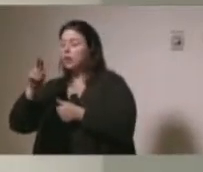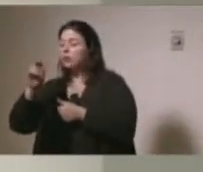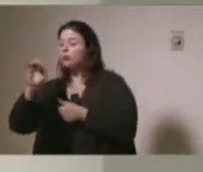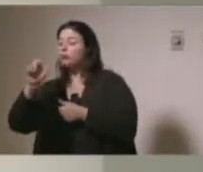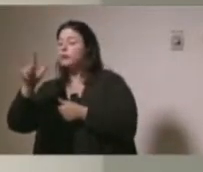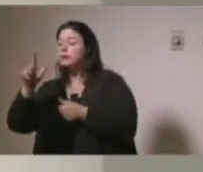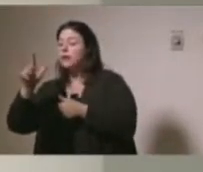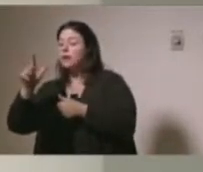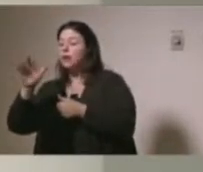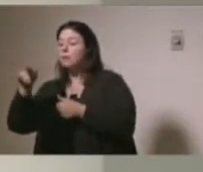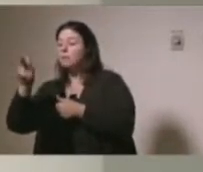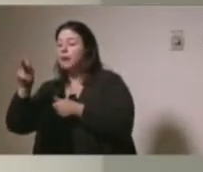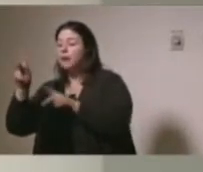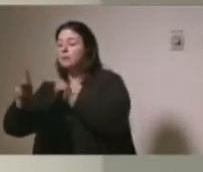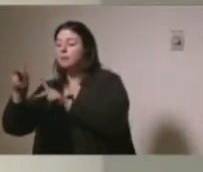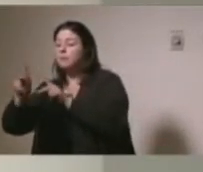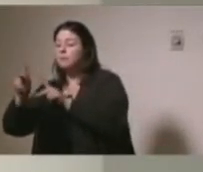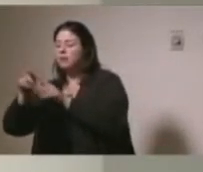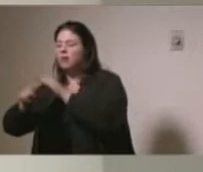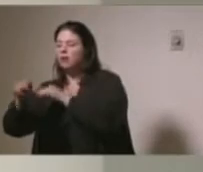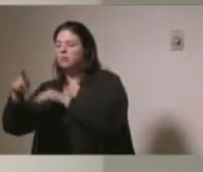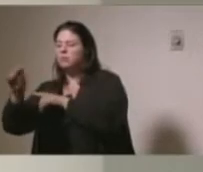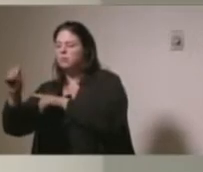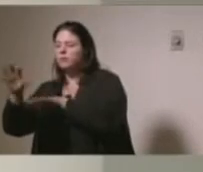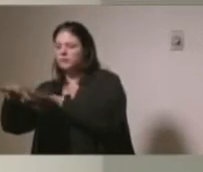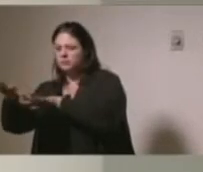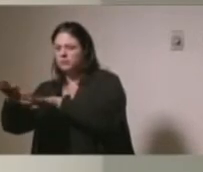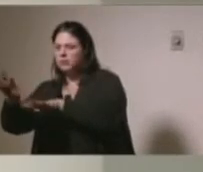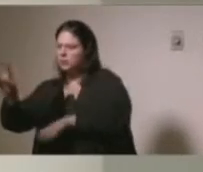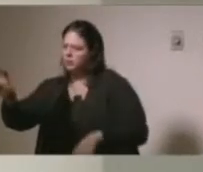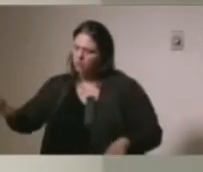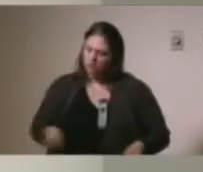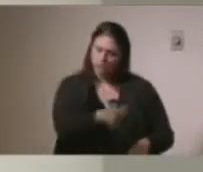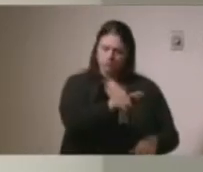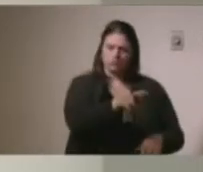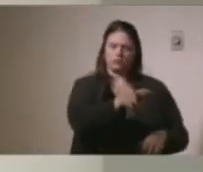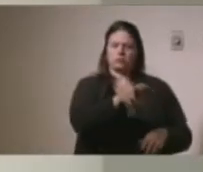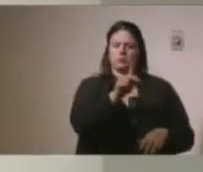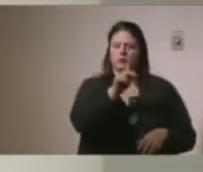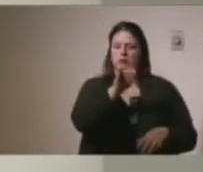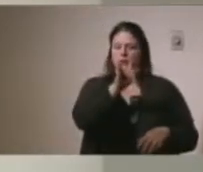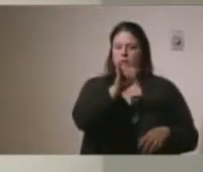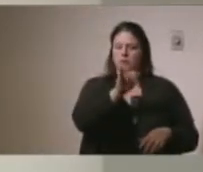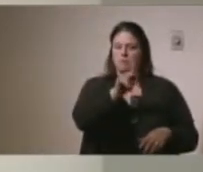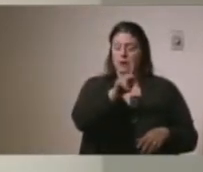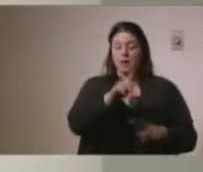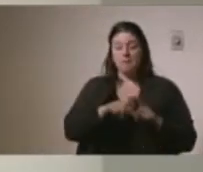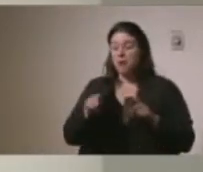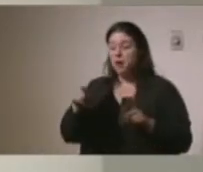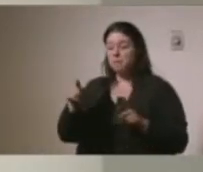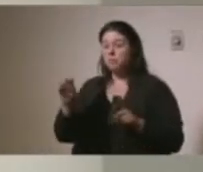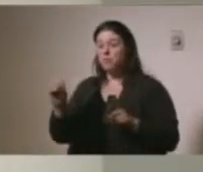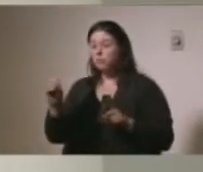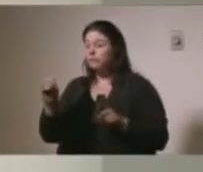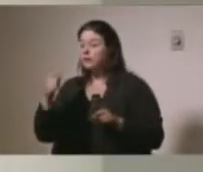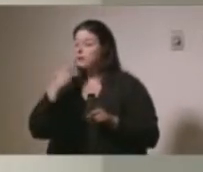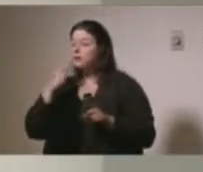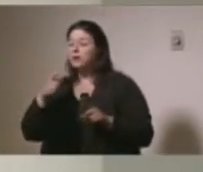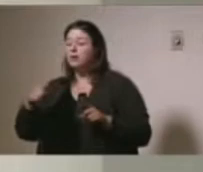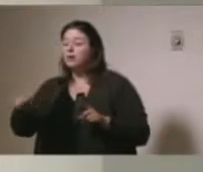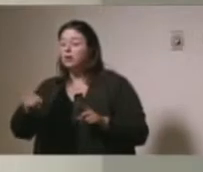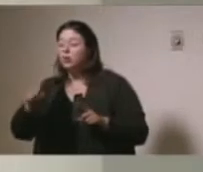bank positions. But there appears to be a mindset in the bank that anyone from Post is a licker and